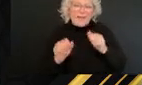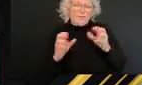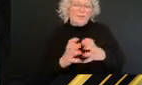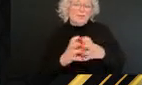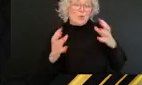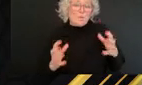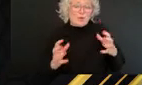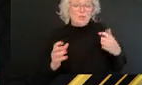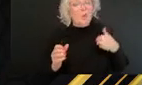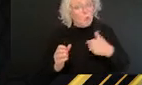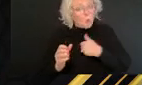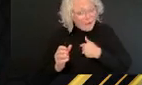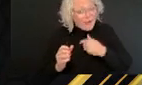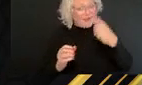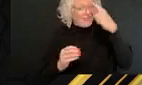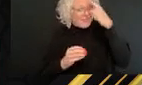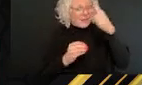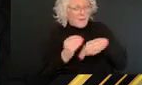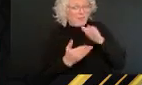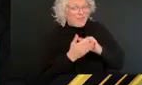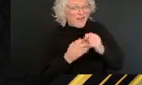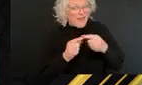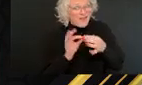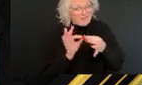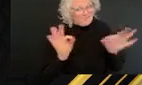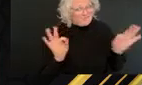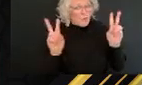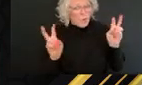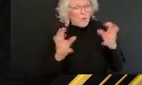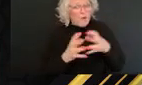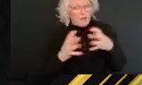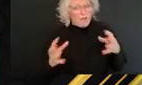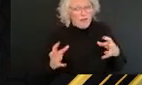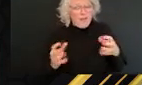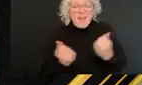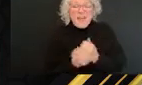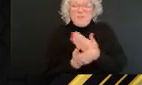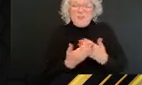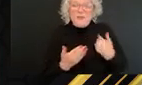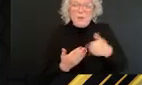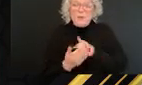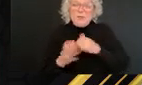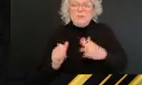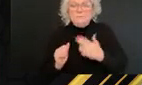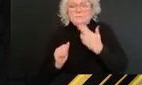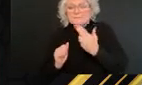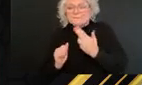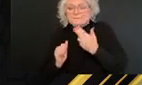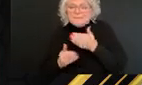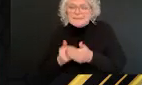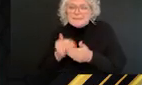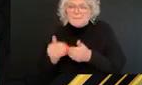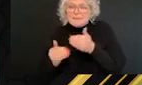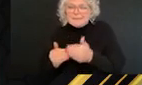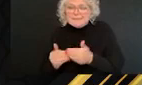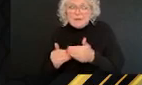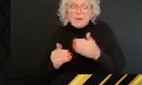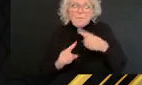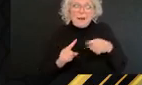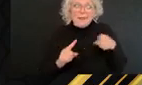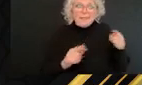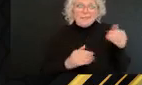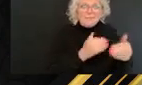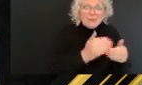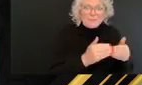in the Uni Description Project, because everything we do is a bunch of small steps, a bunch of